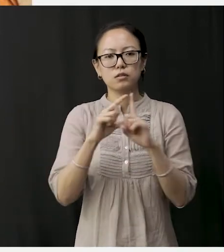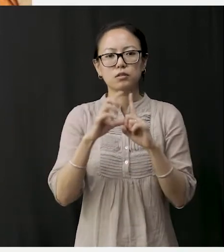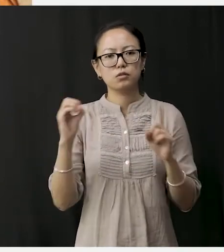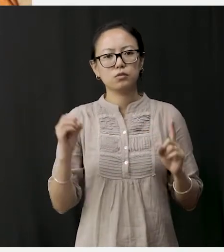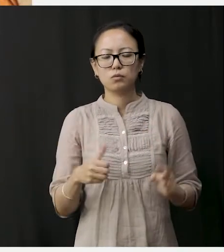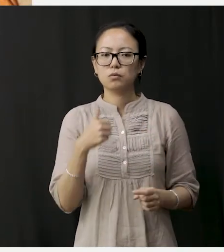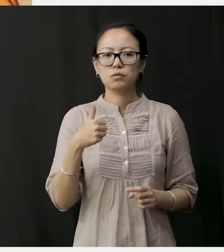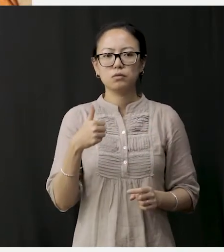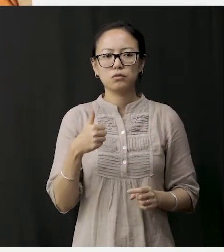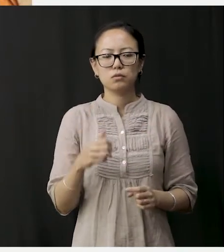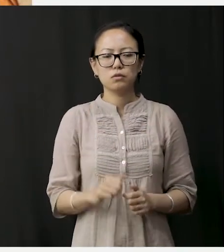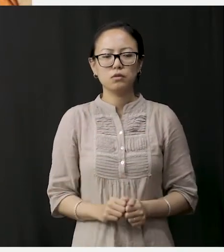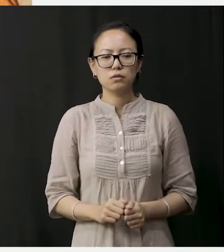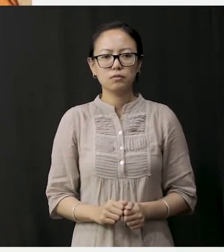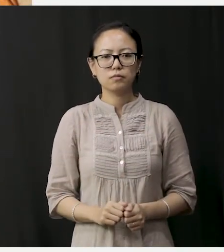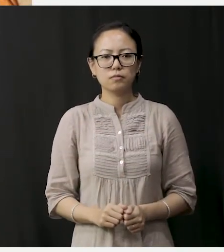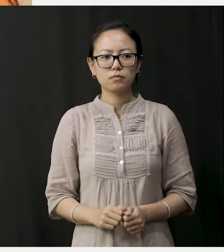All right, so